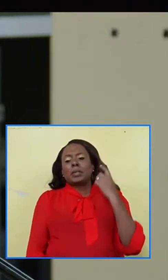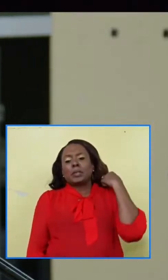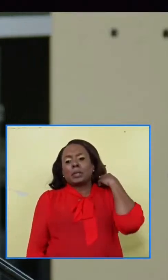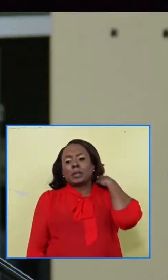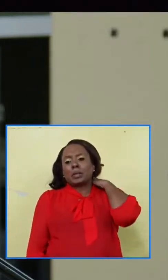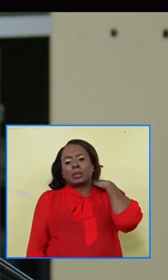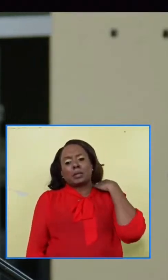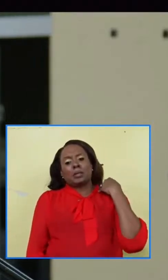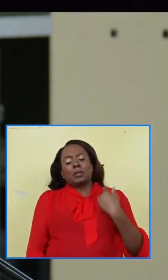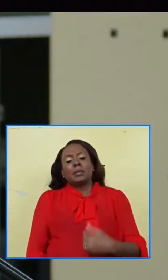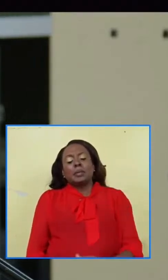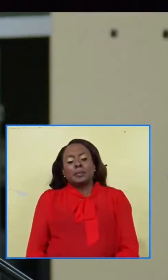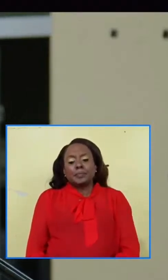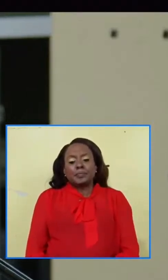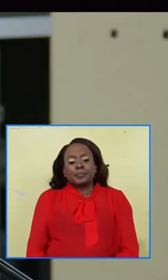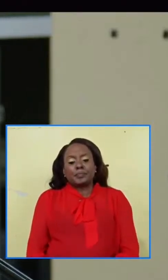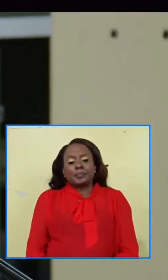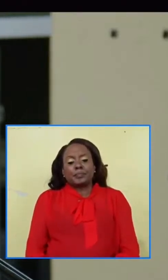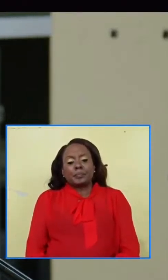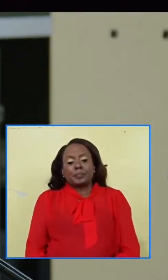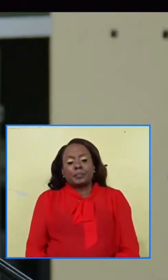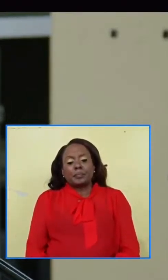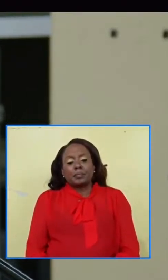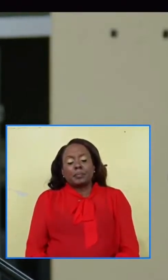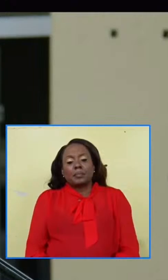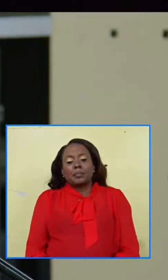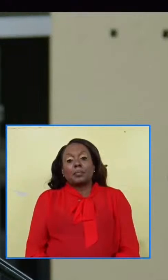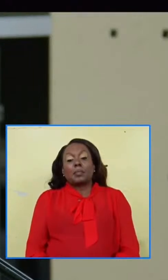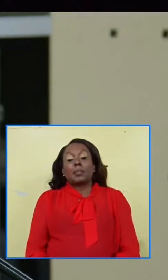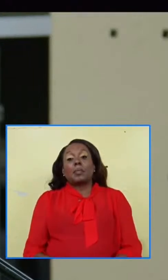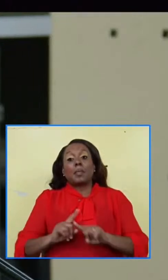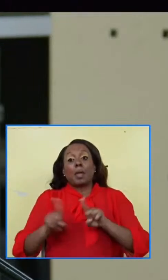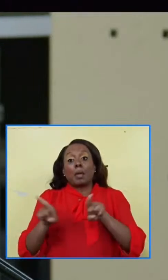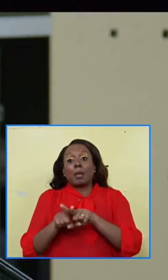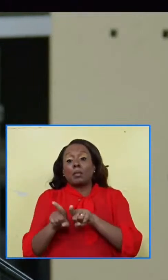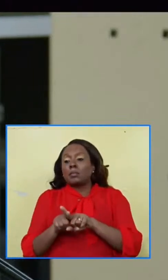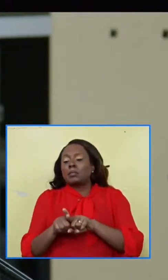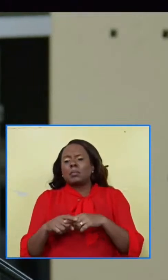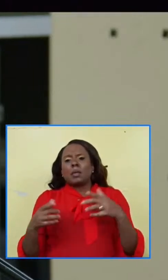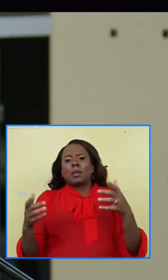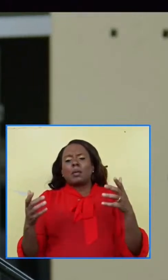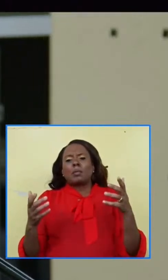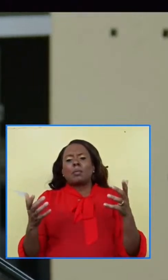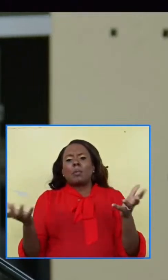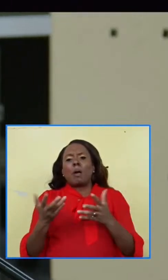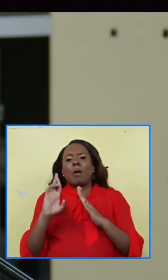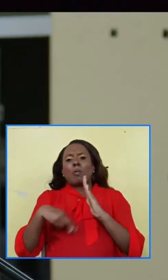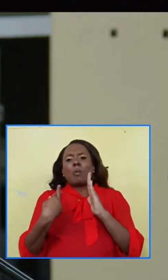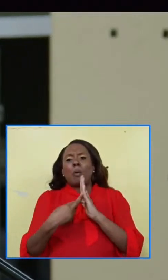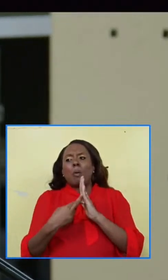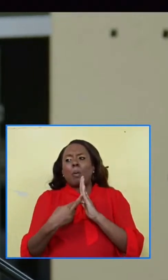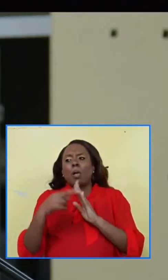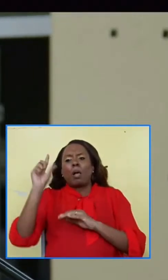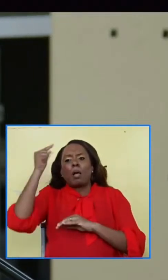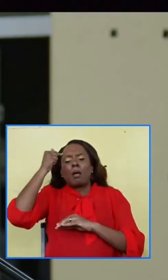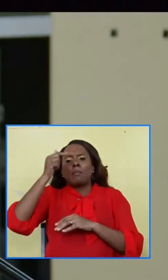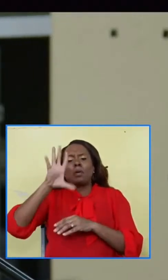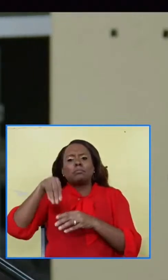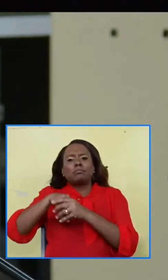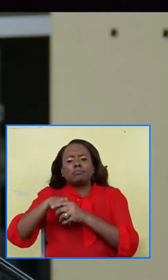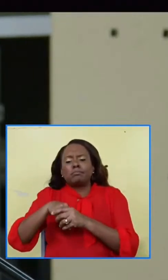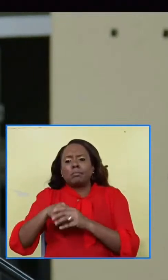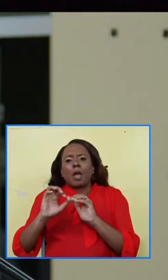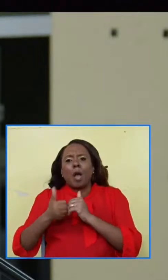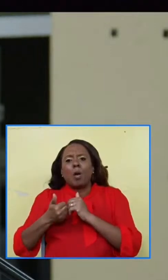Of course, it leads to what role does government have to play? Because basically,